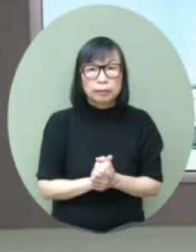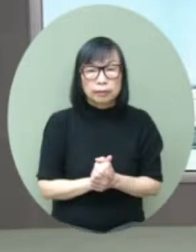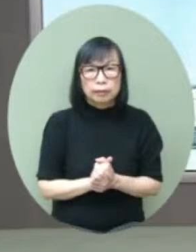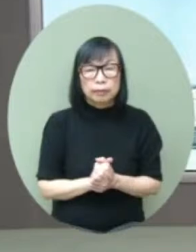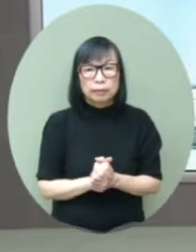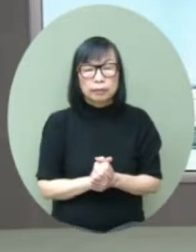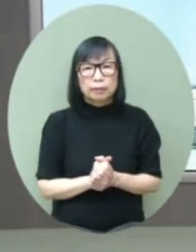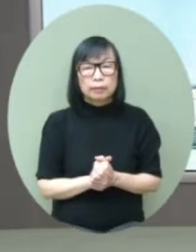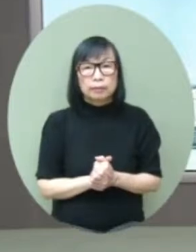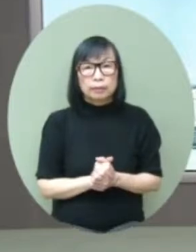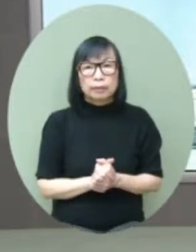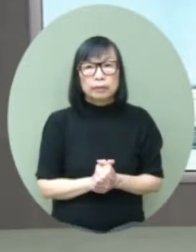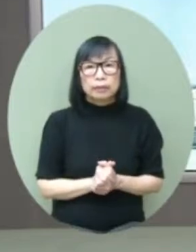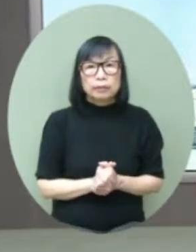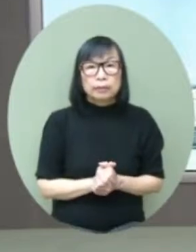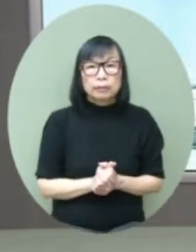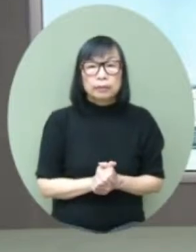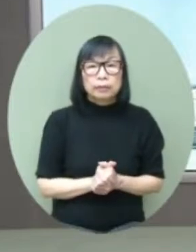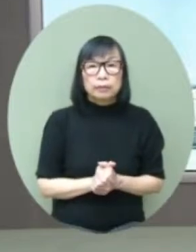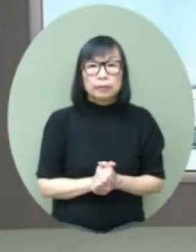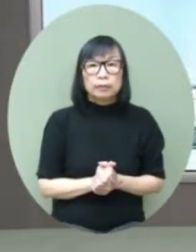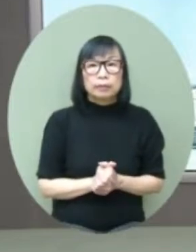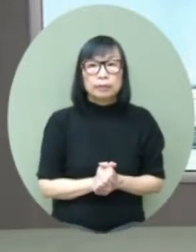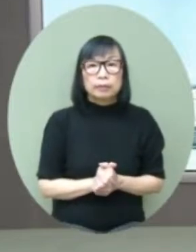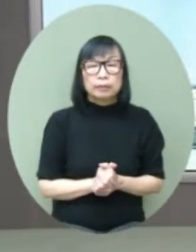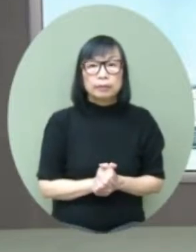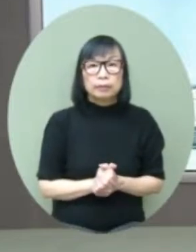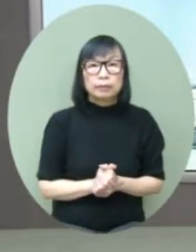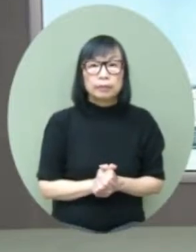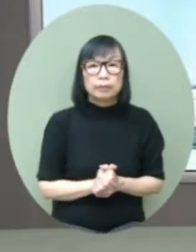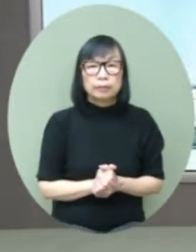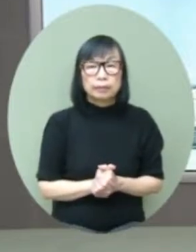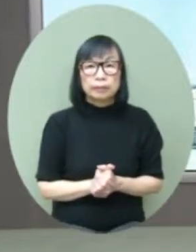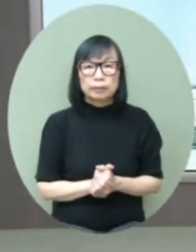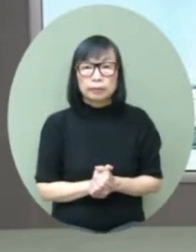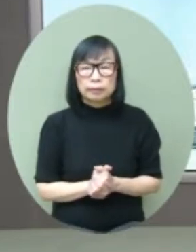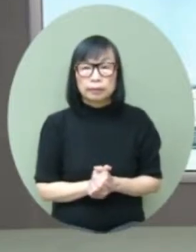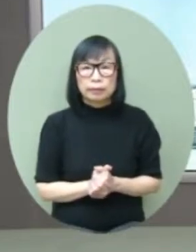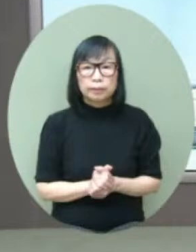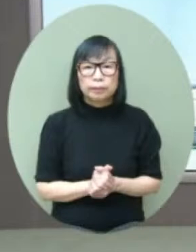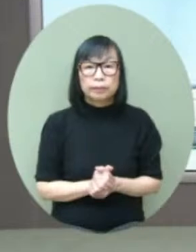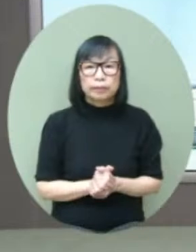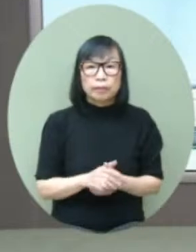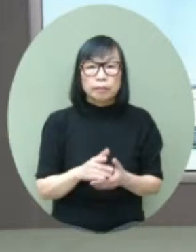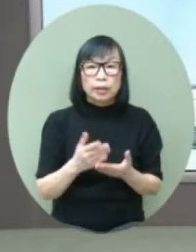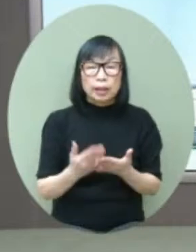Sorry, the speaker is not speaking the microphone.